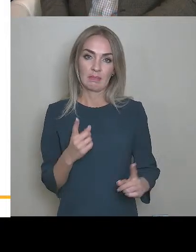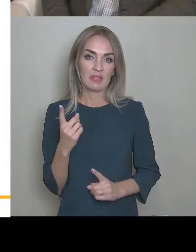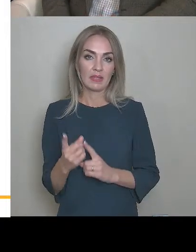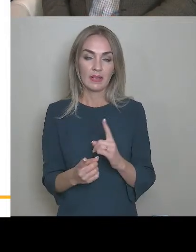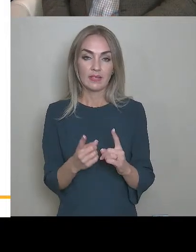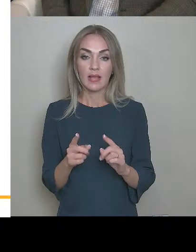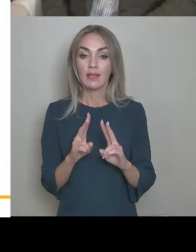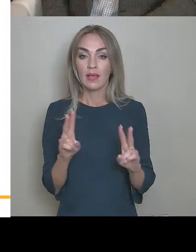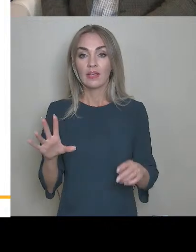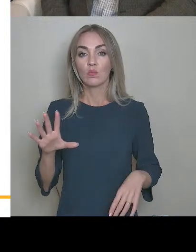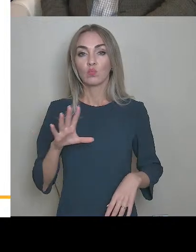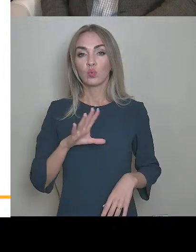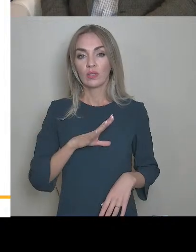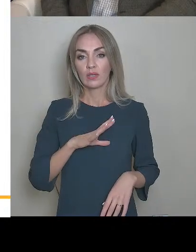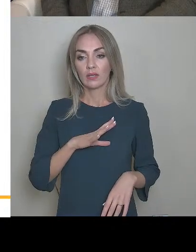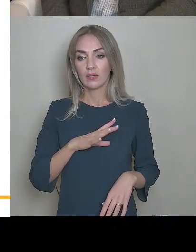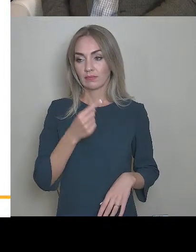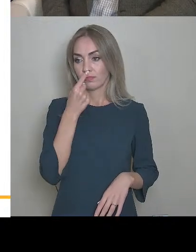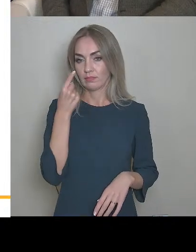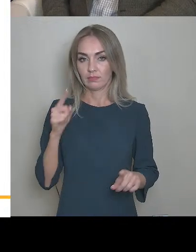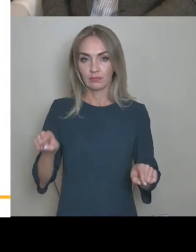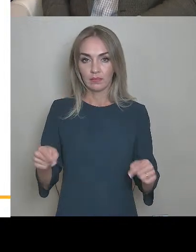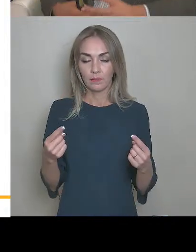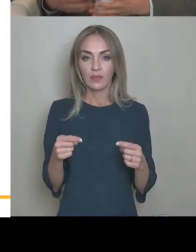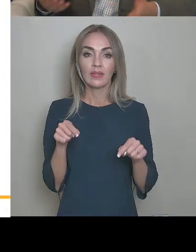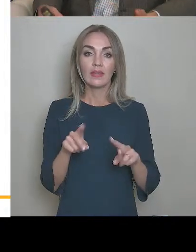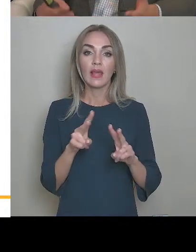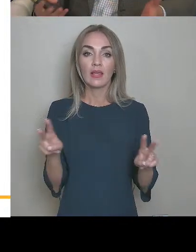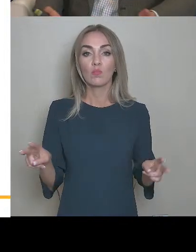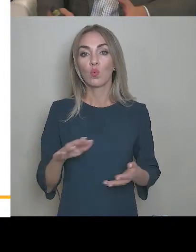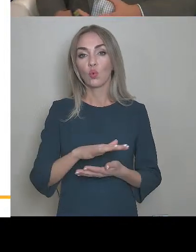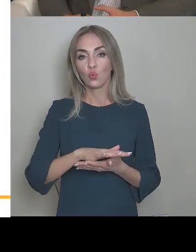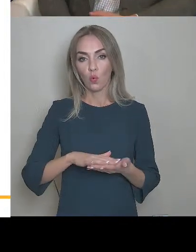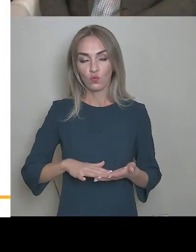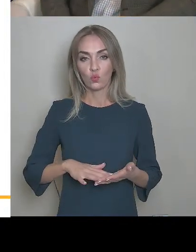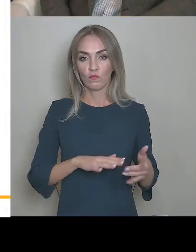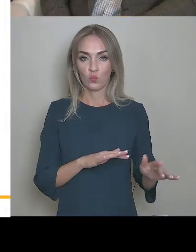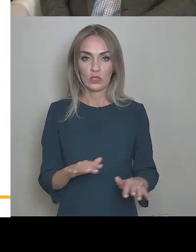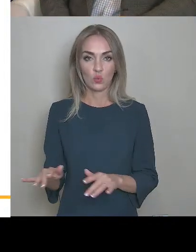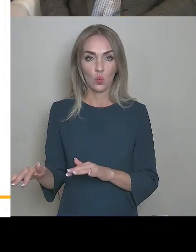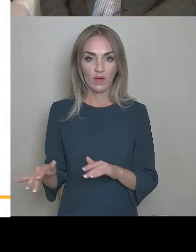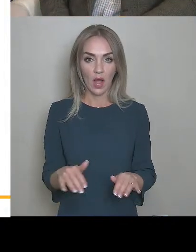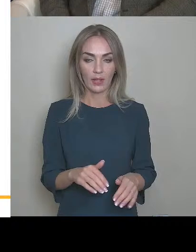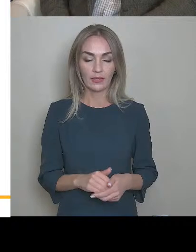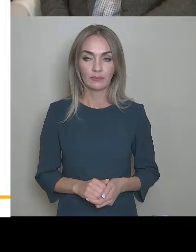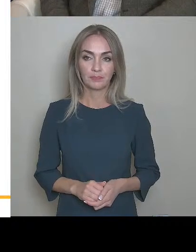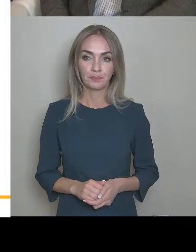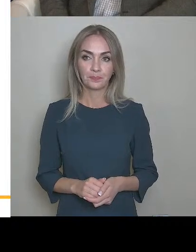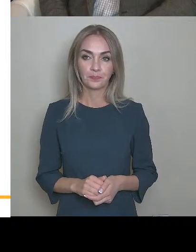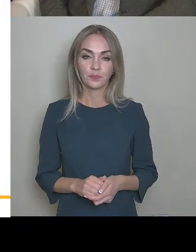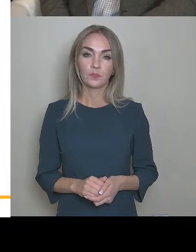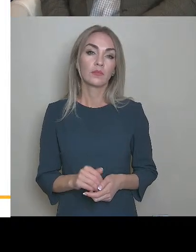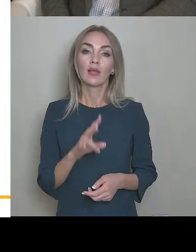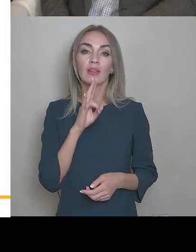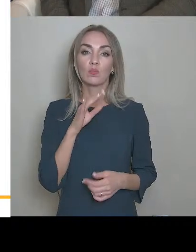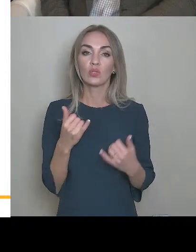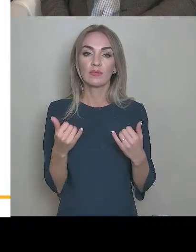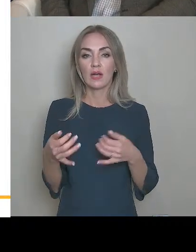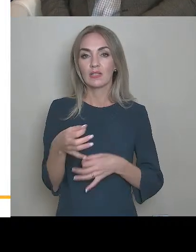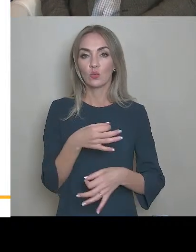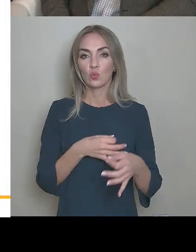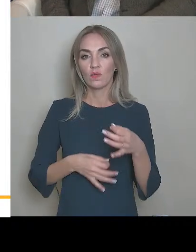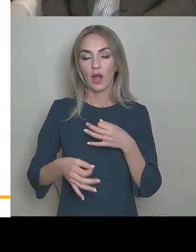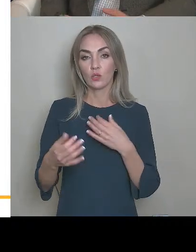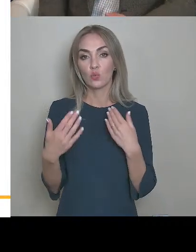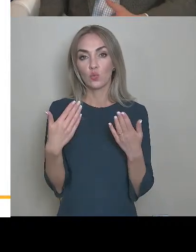have not been changed, those which have been set up recently, and those which continue to operate. We are